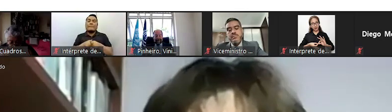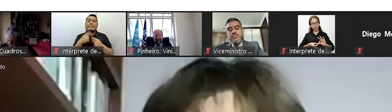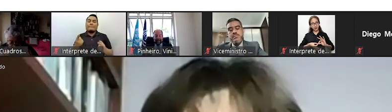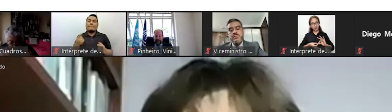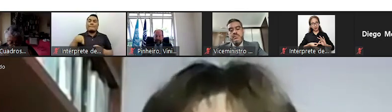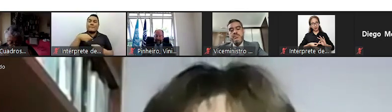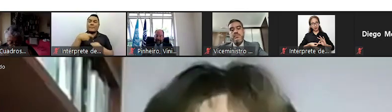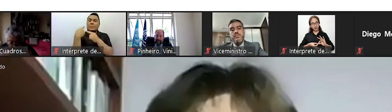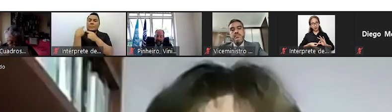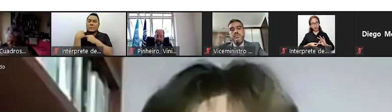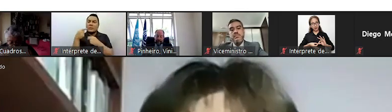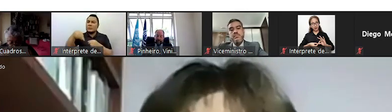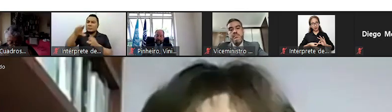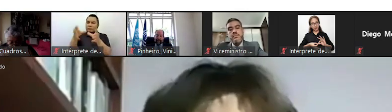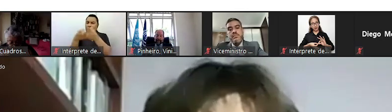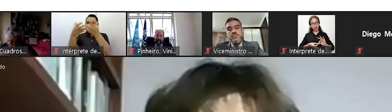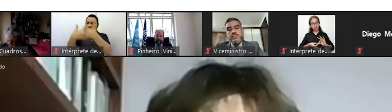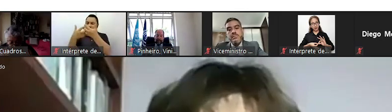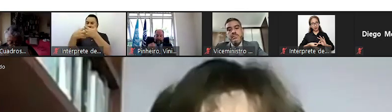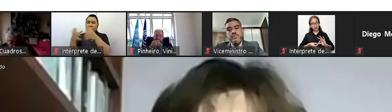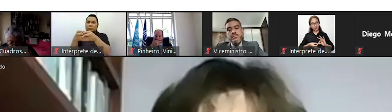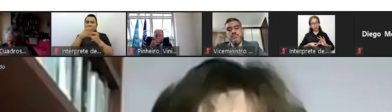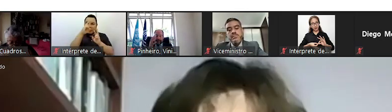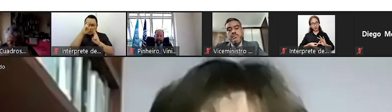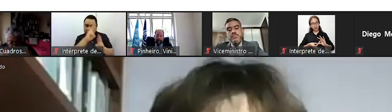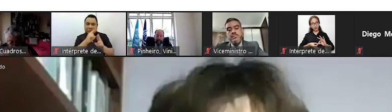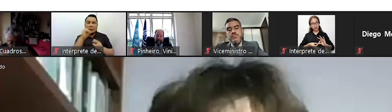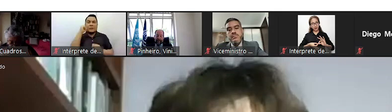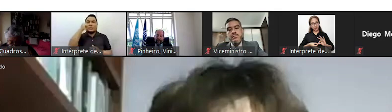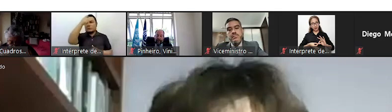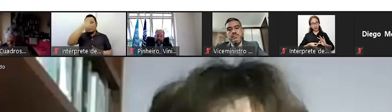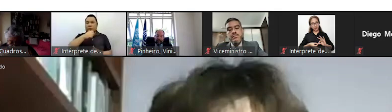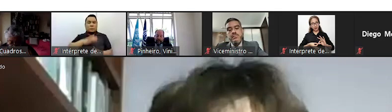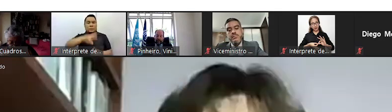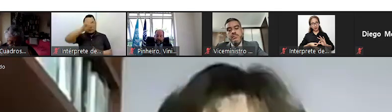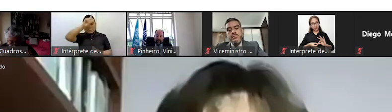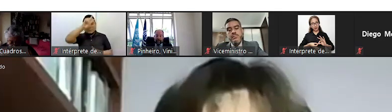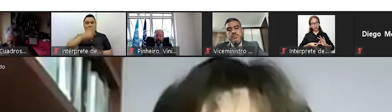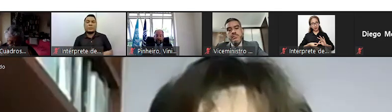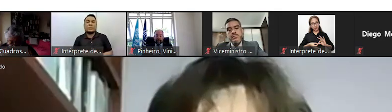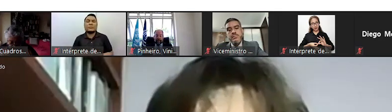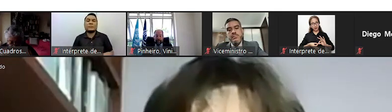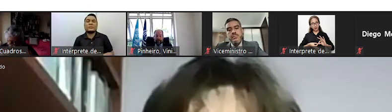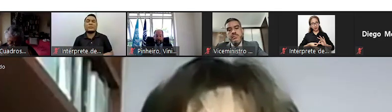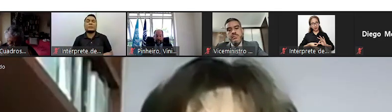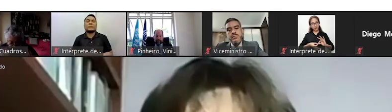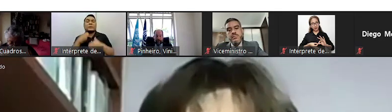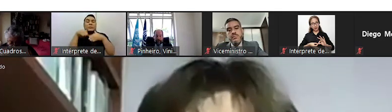for the businesses to respect their fully the human rights in peru